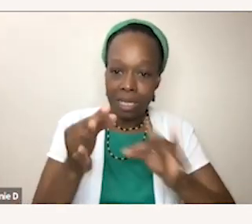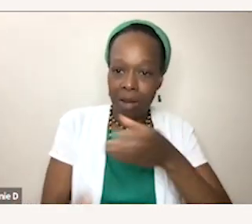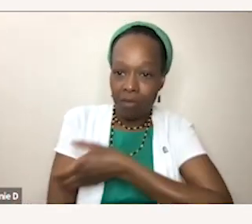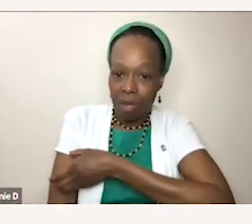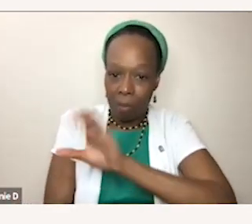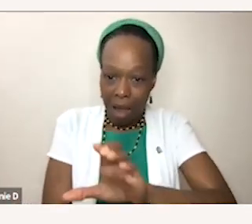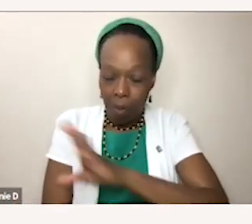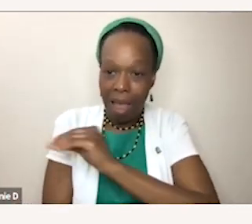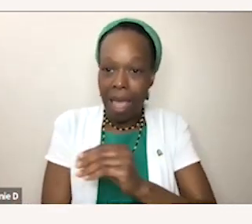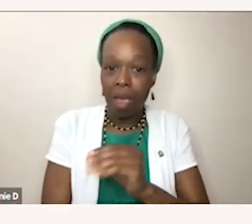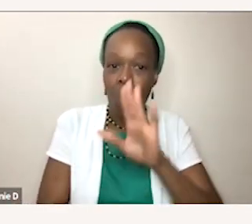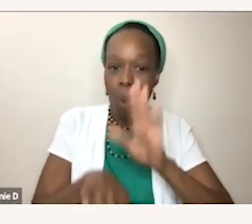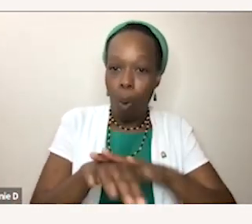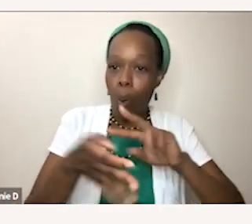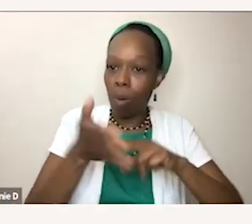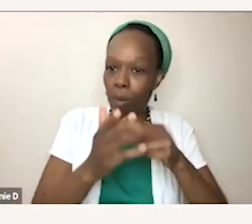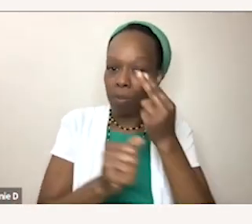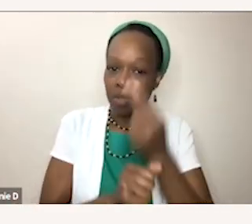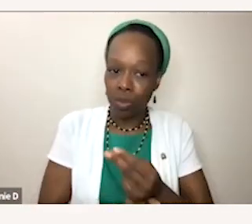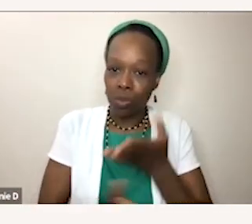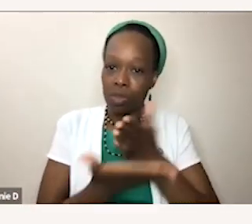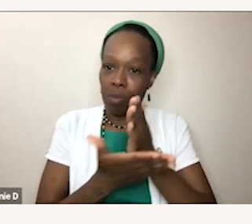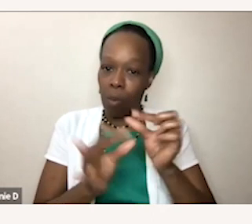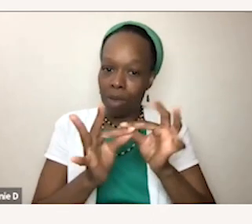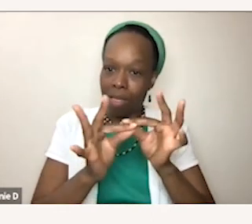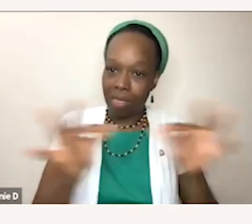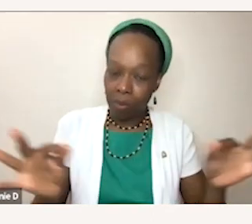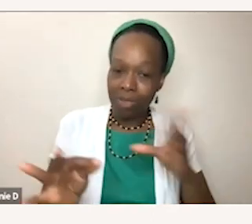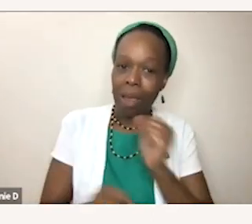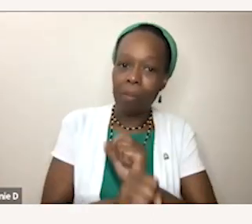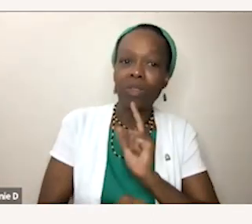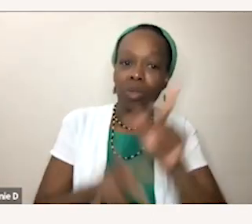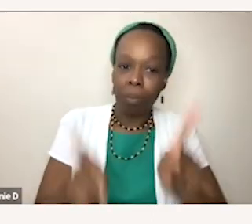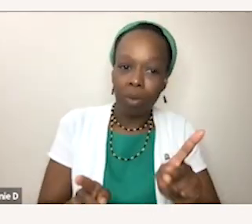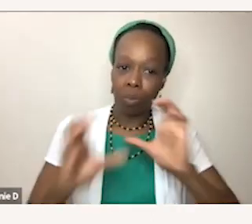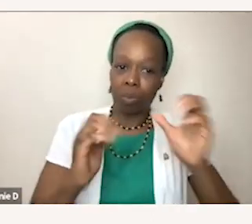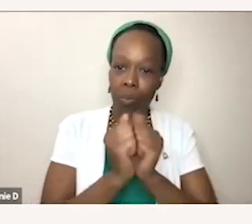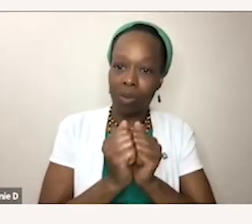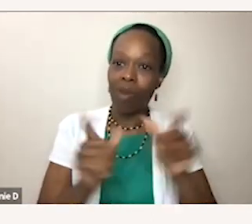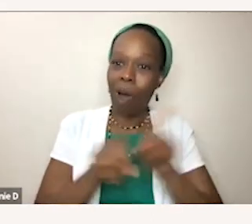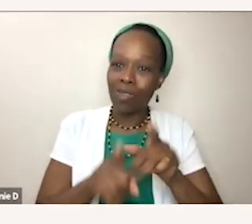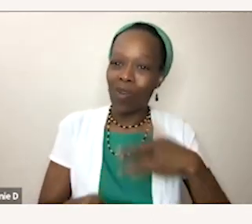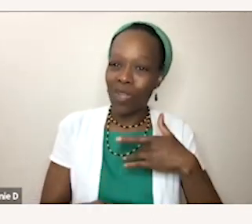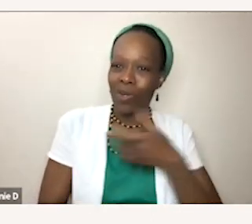sure that the person that we're communicating with is feeling empowered.